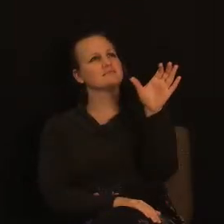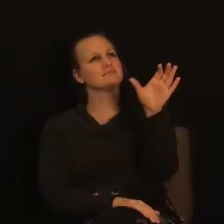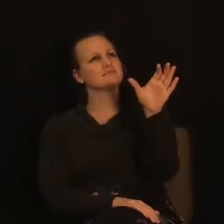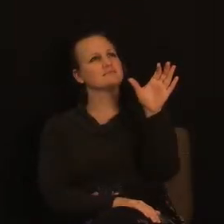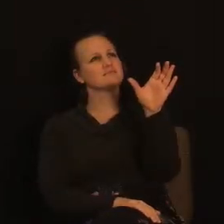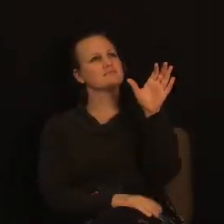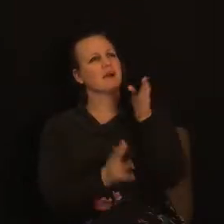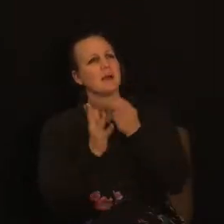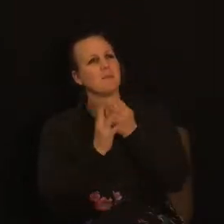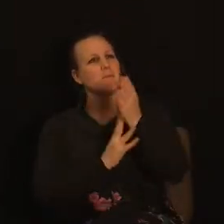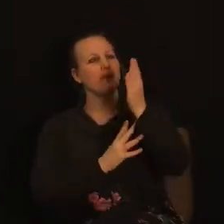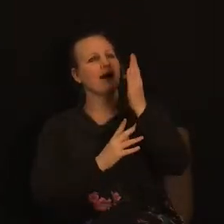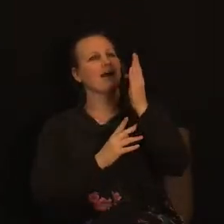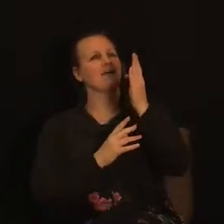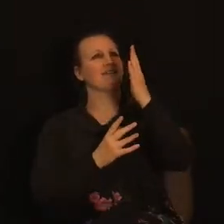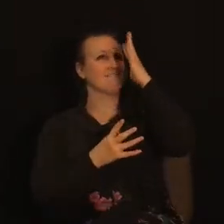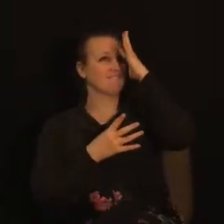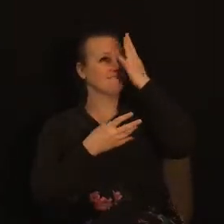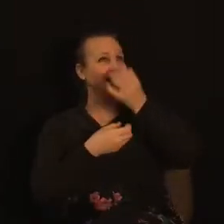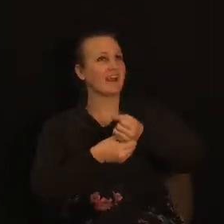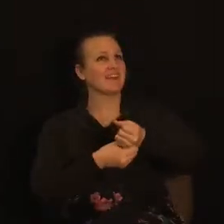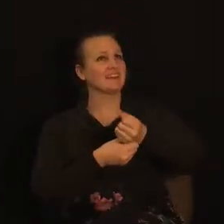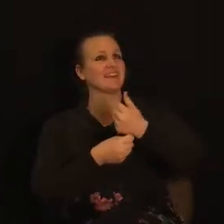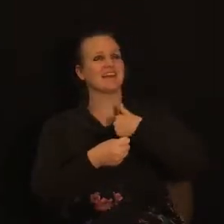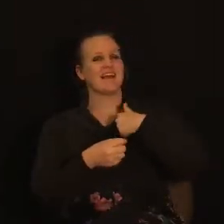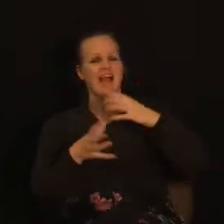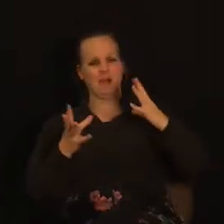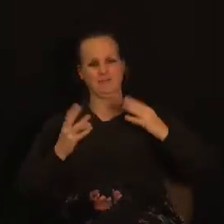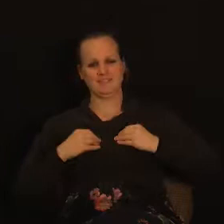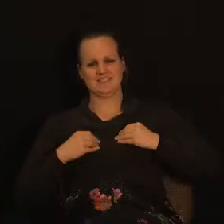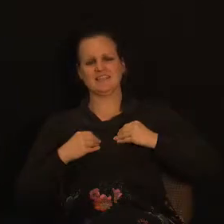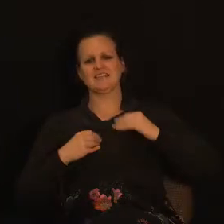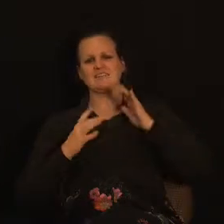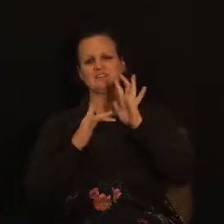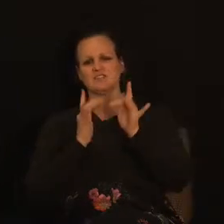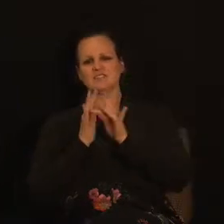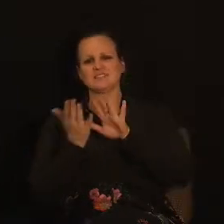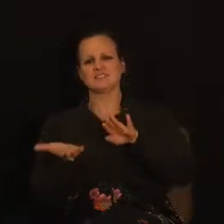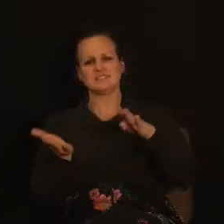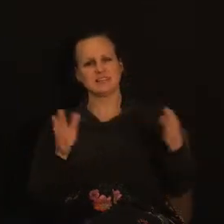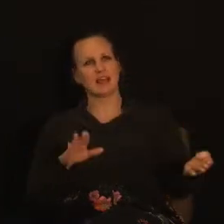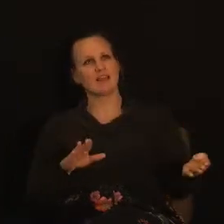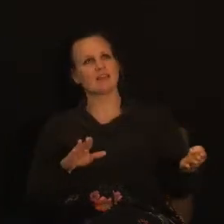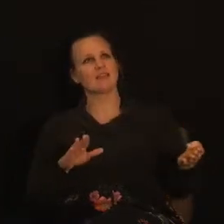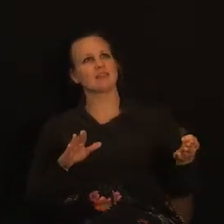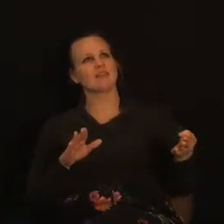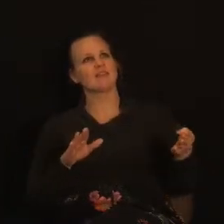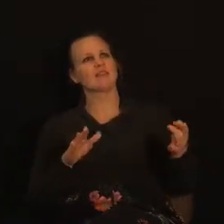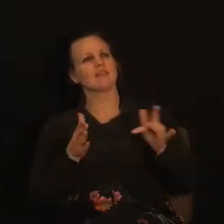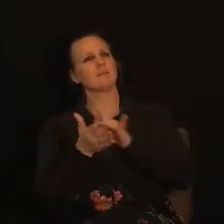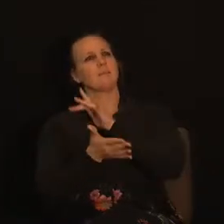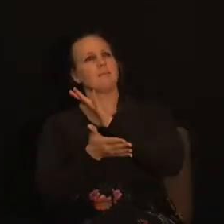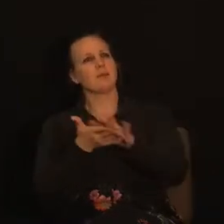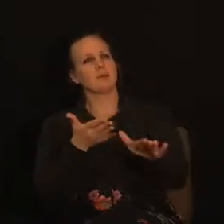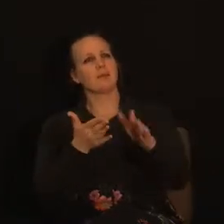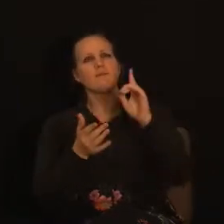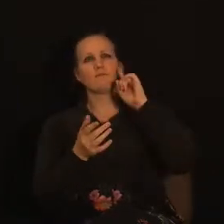By faith, I receive his death as payment for my sins.